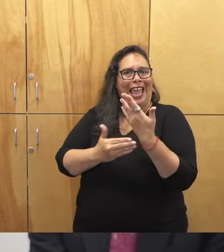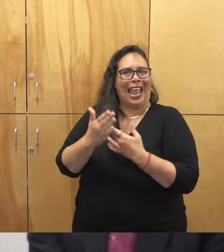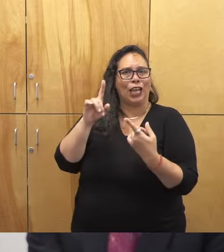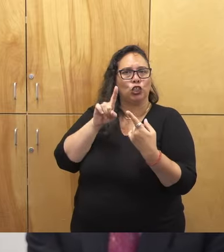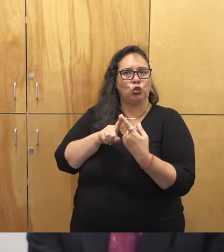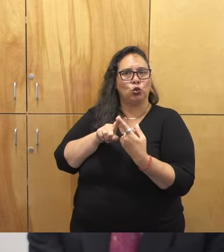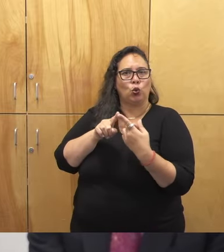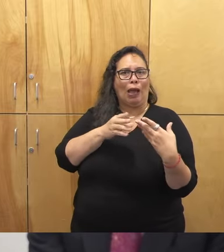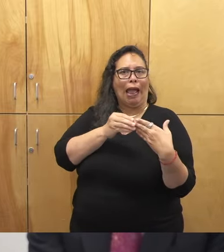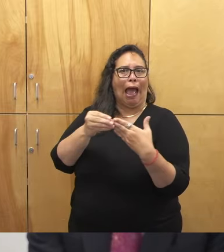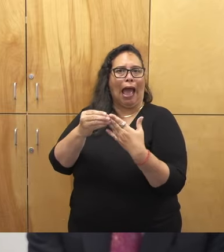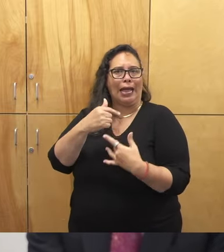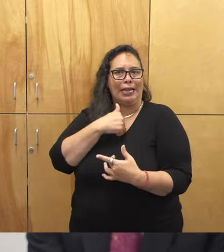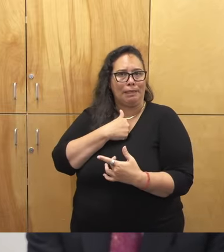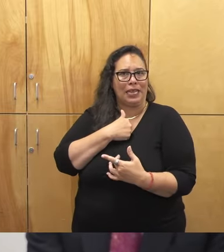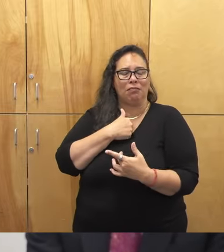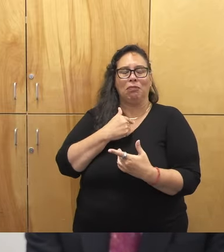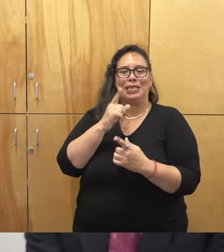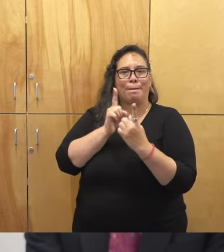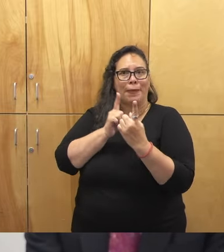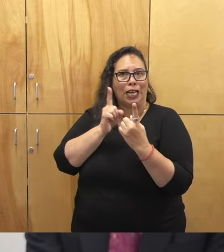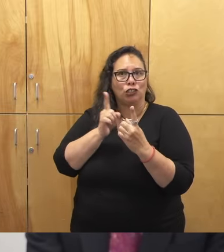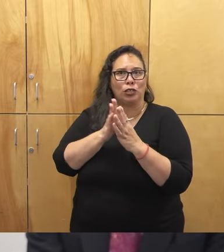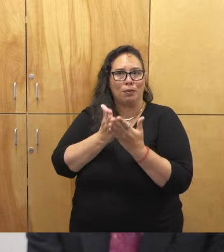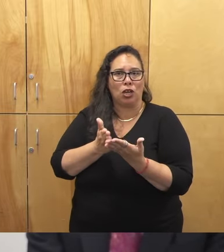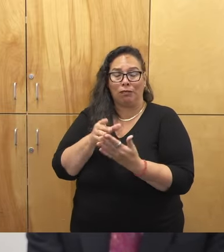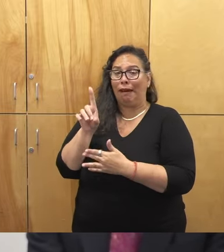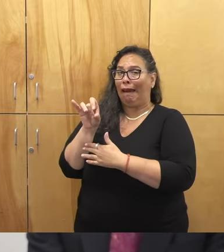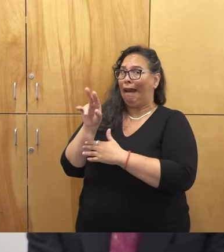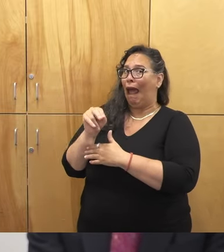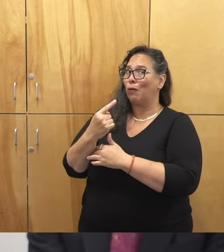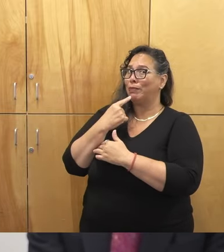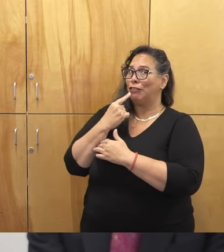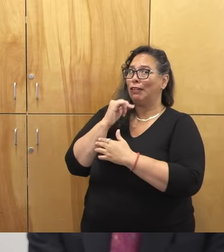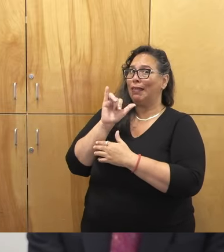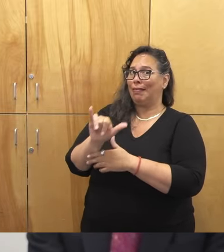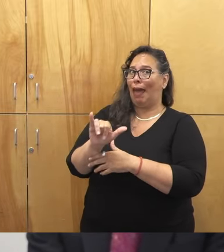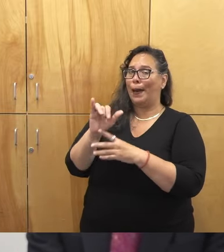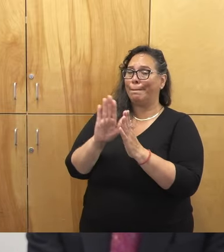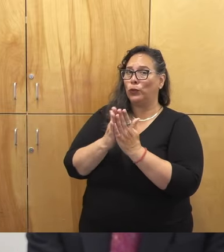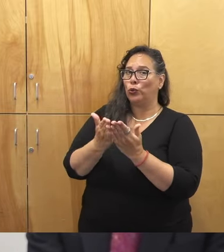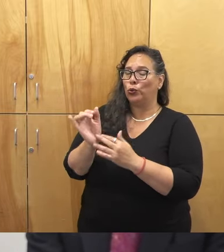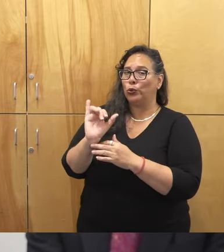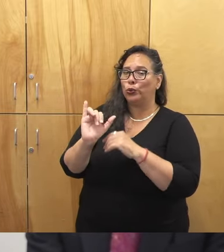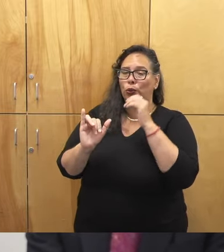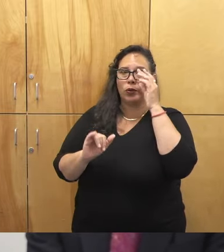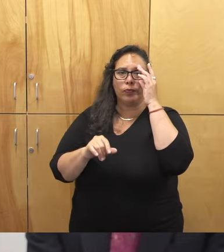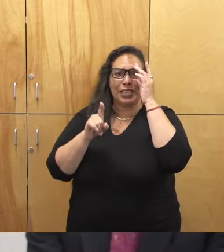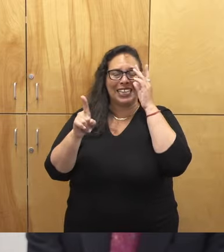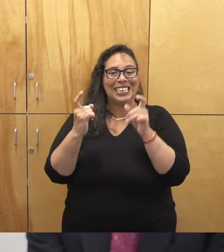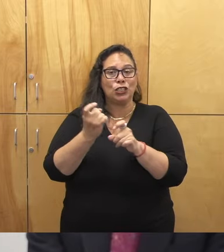Denzel have written or had written, and Don is in that book. And he's won